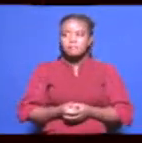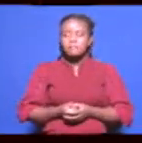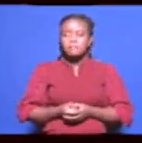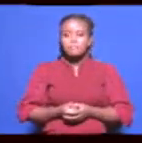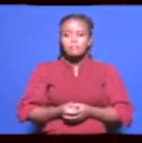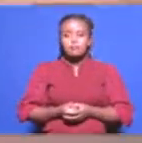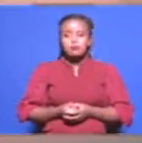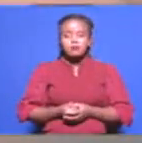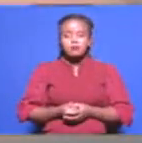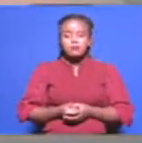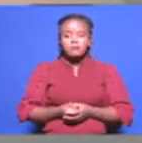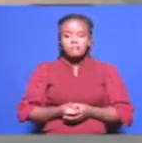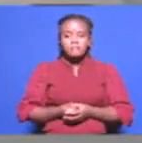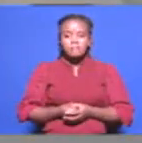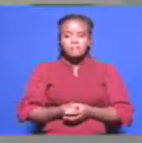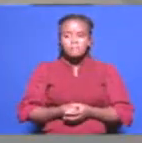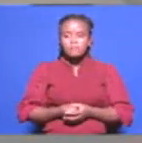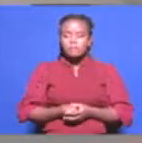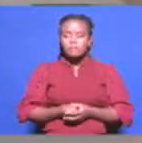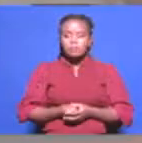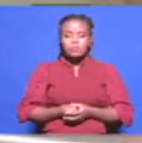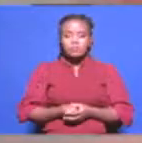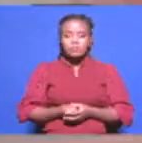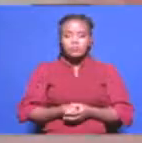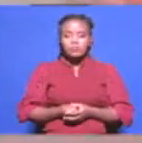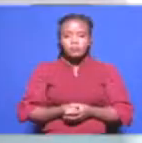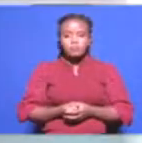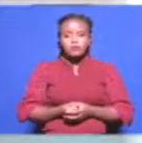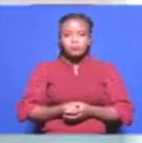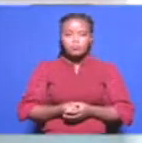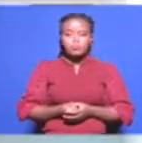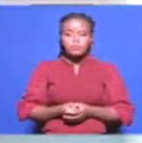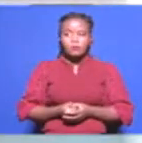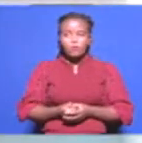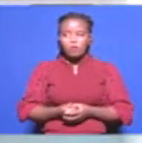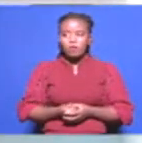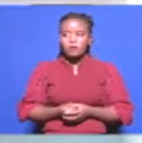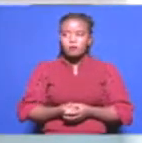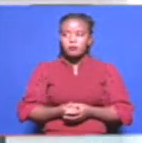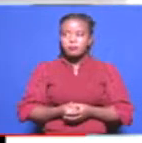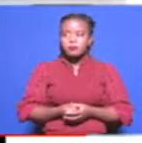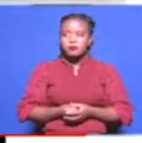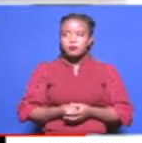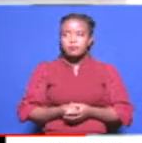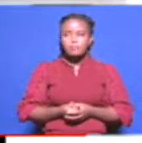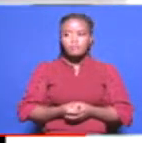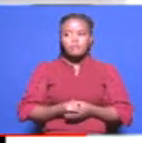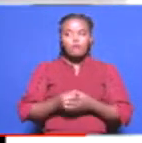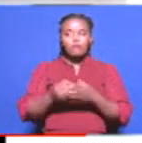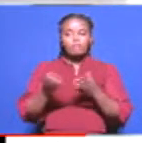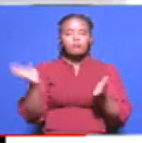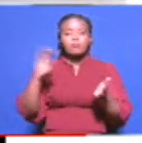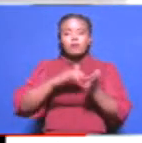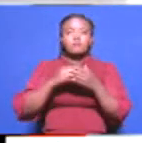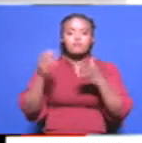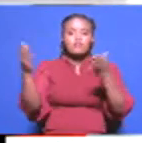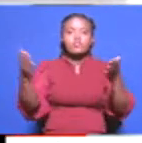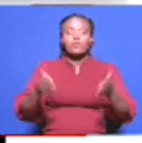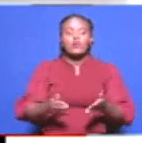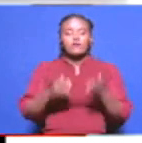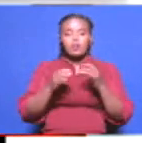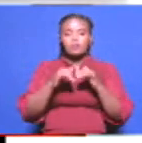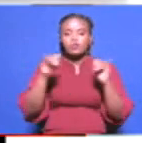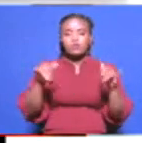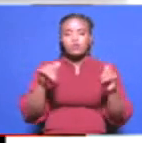All All right, once again, welcome to the